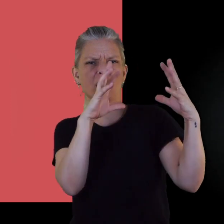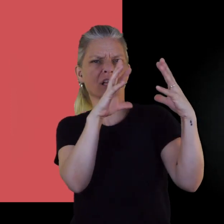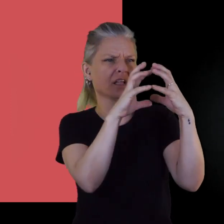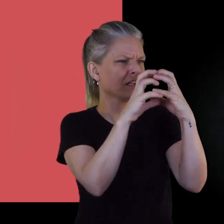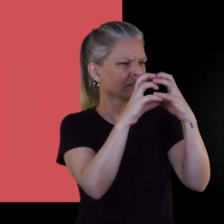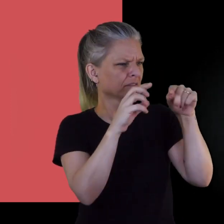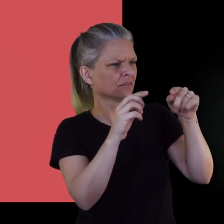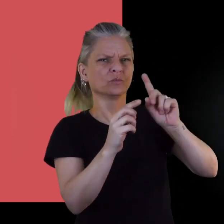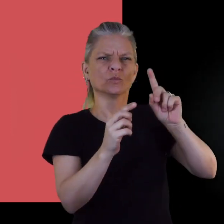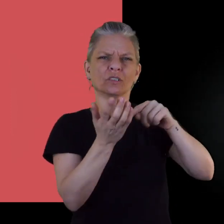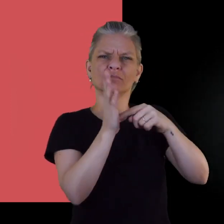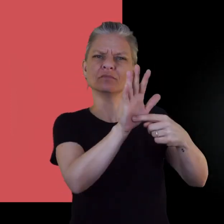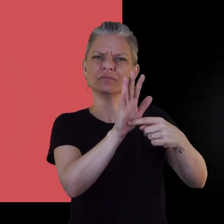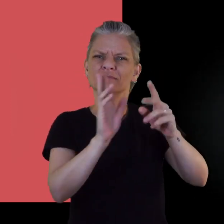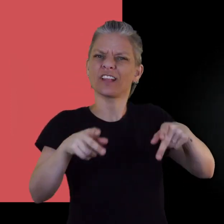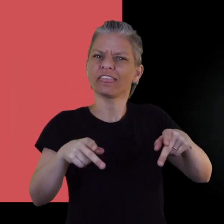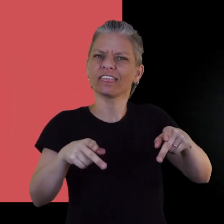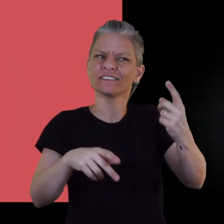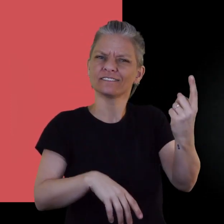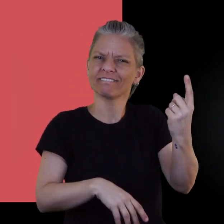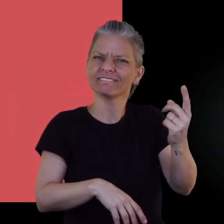eulogy for death itself.